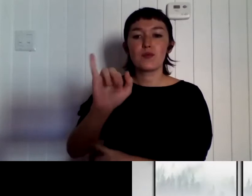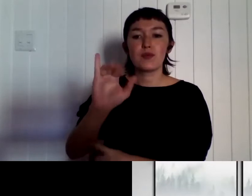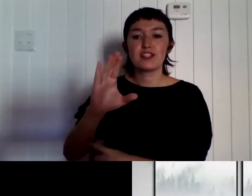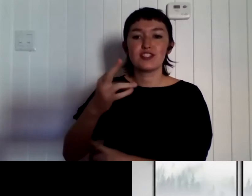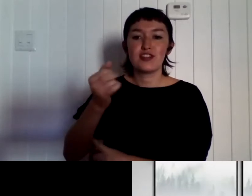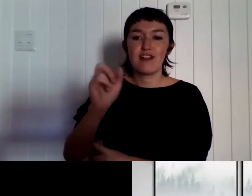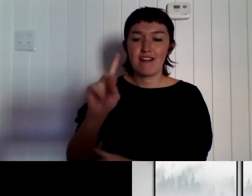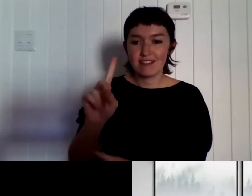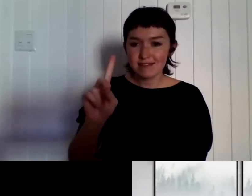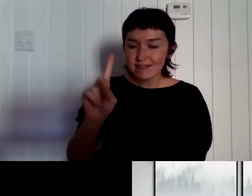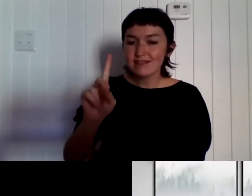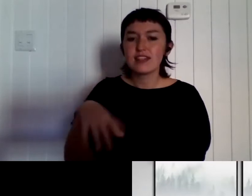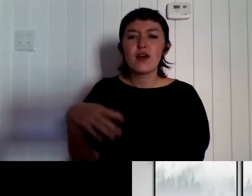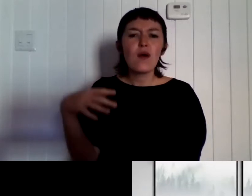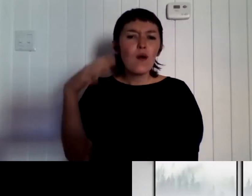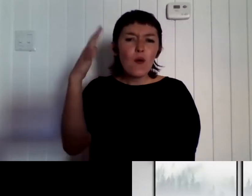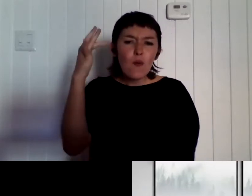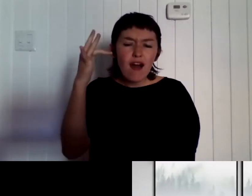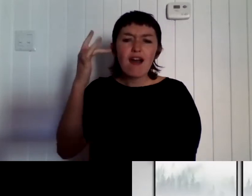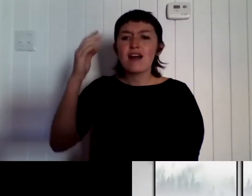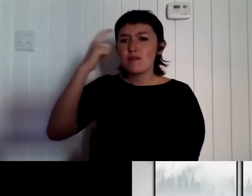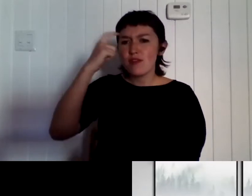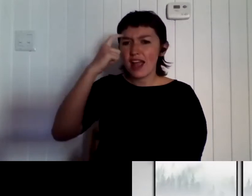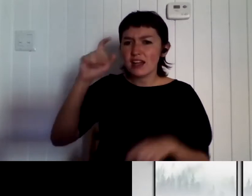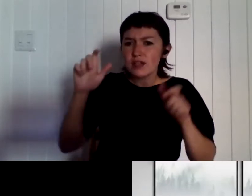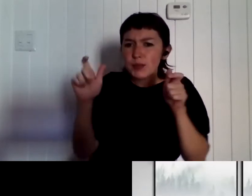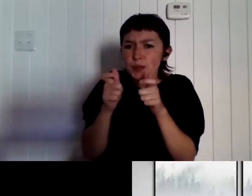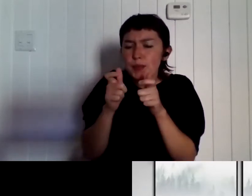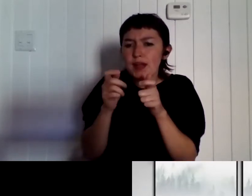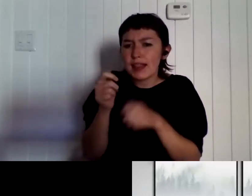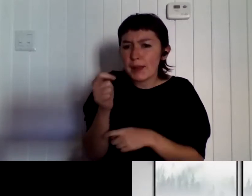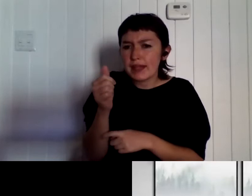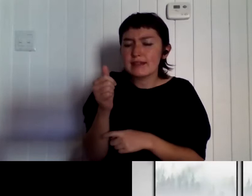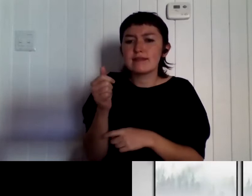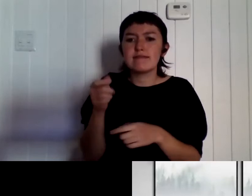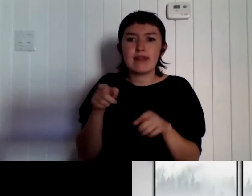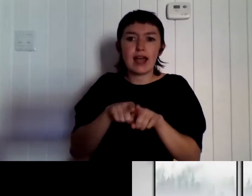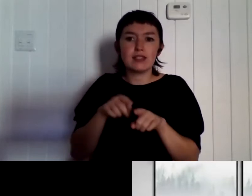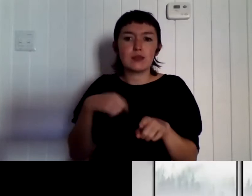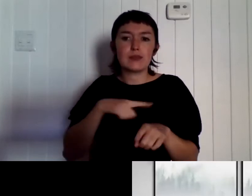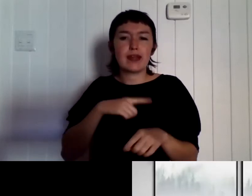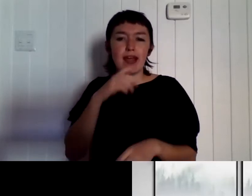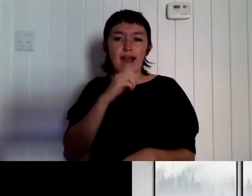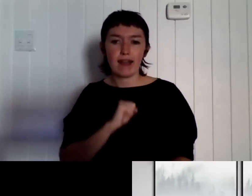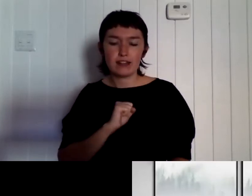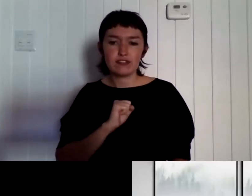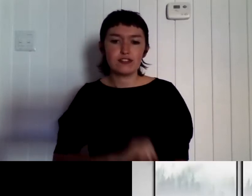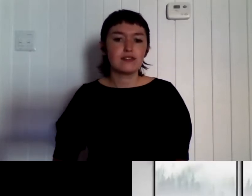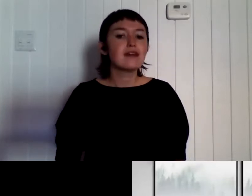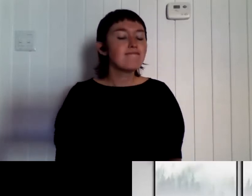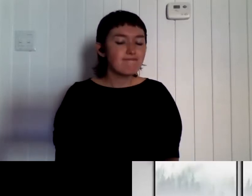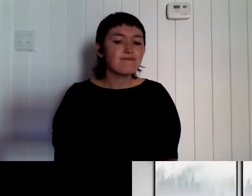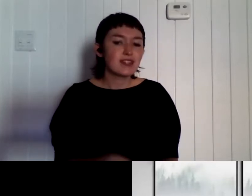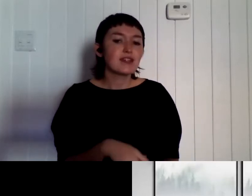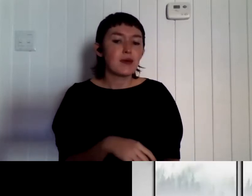does the brain shrink a bit as we get older? Yeah, so there are a few things that can